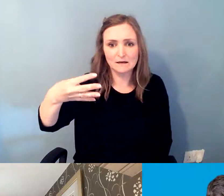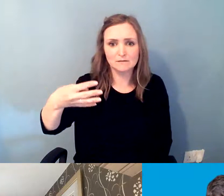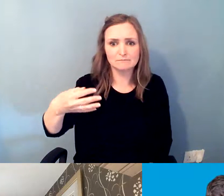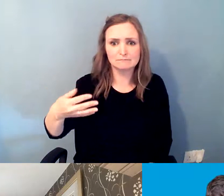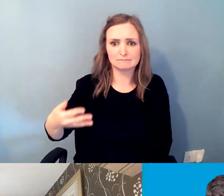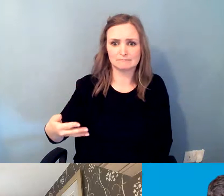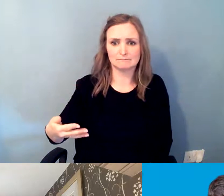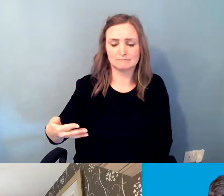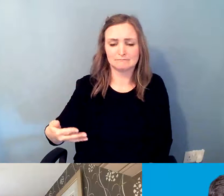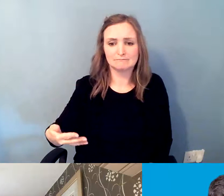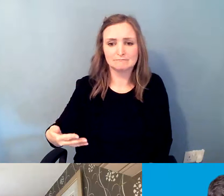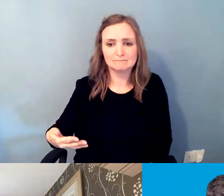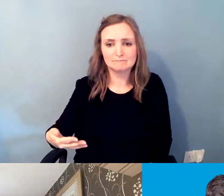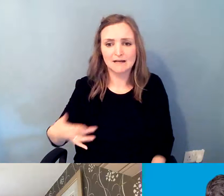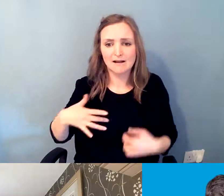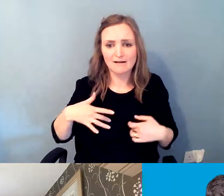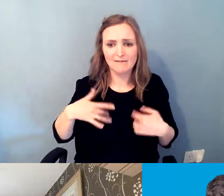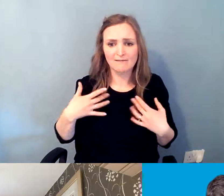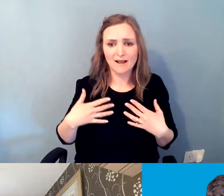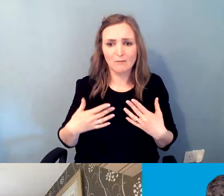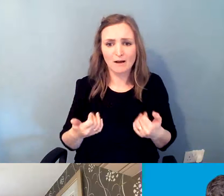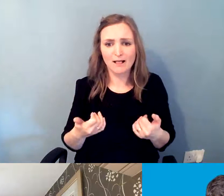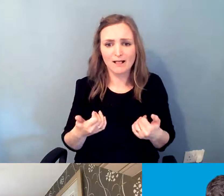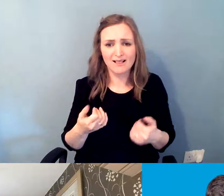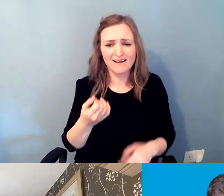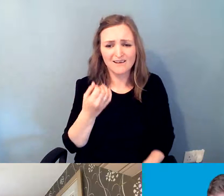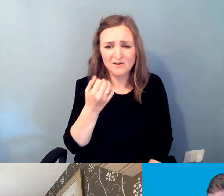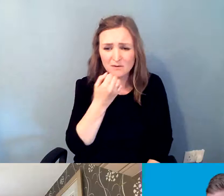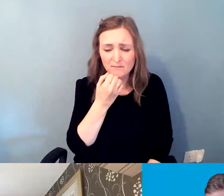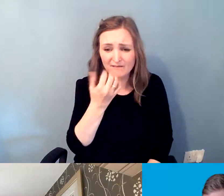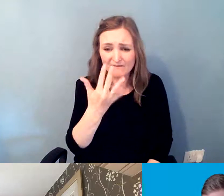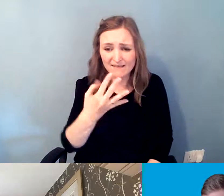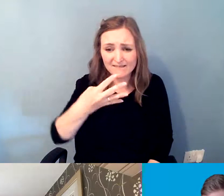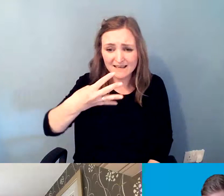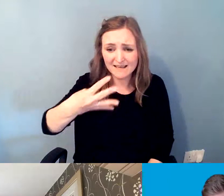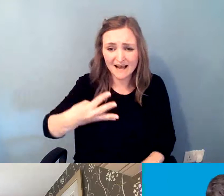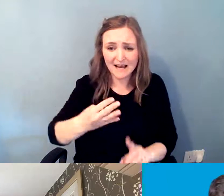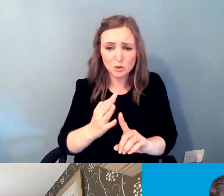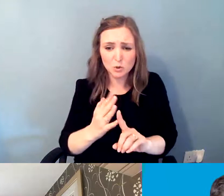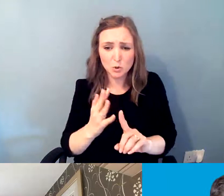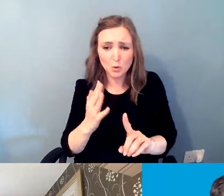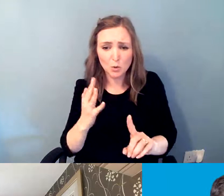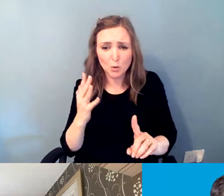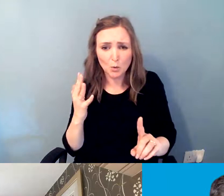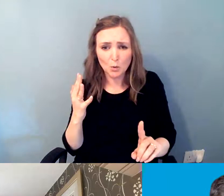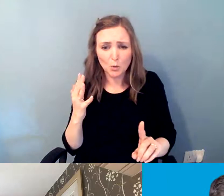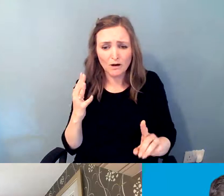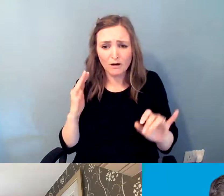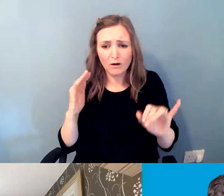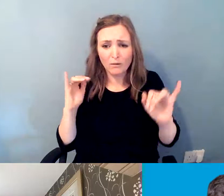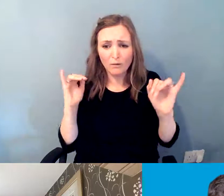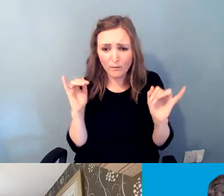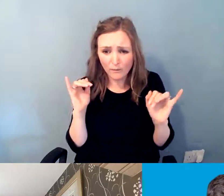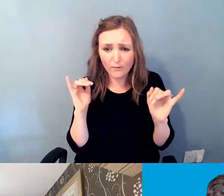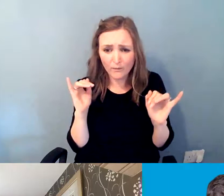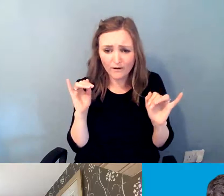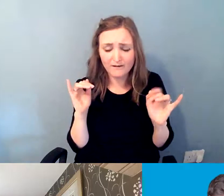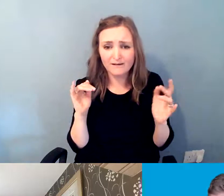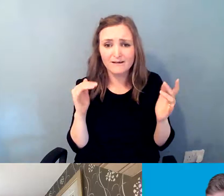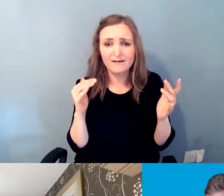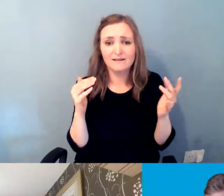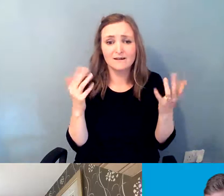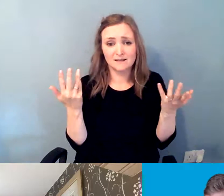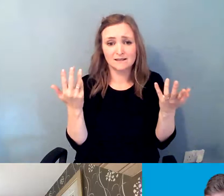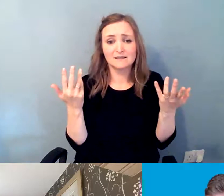not feeling well, that's an impossibility, especially to what I've just picked up some information. Our particular doctors are actually joining